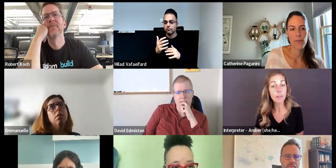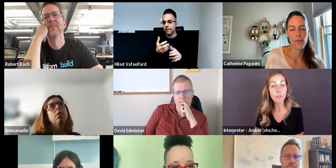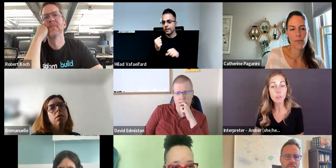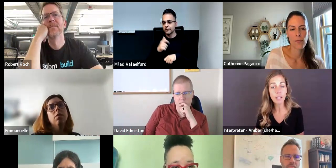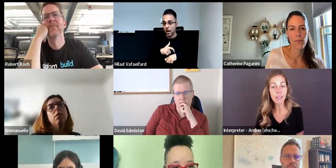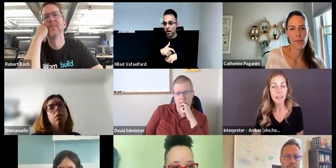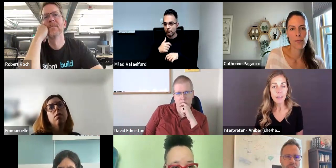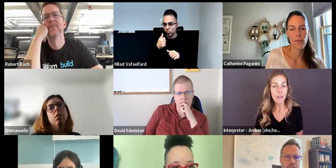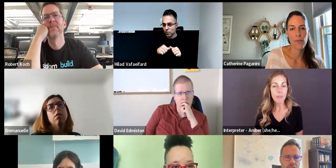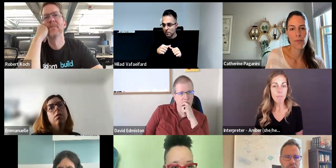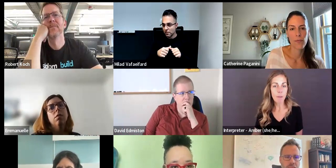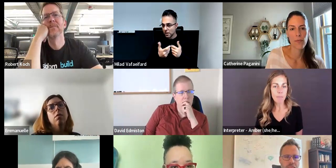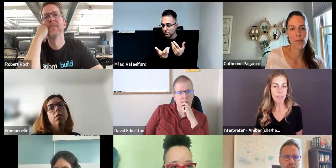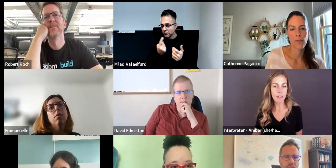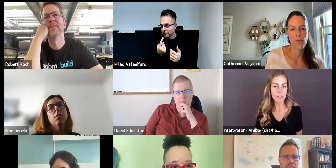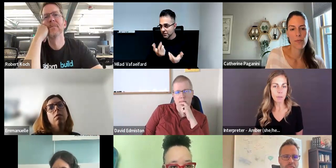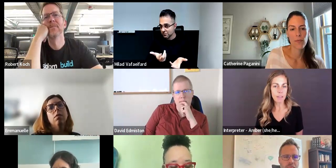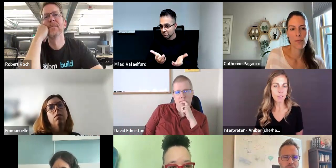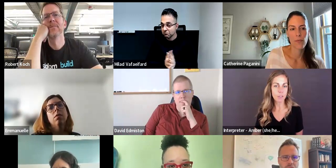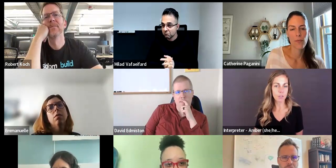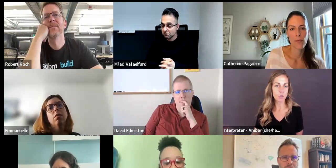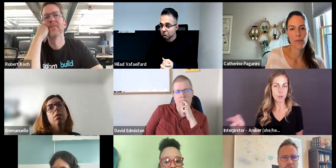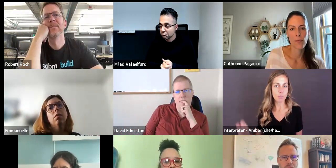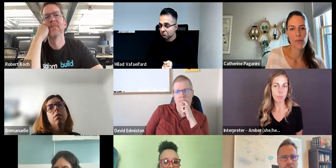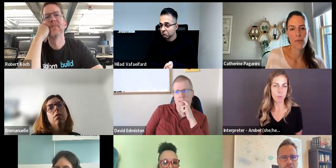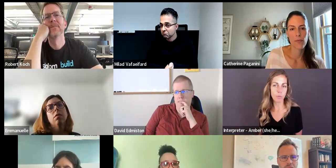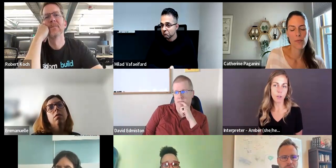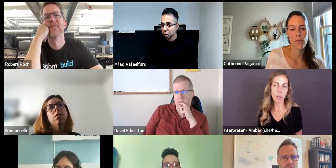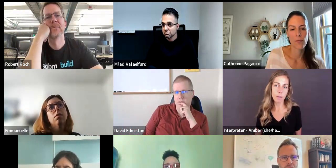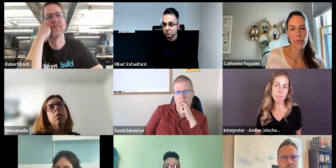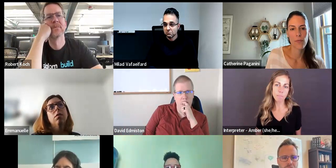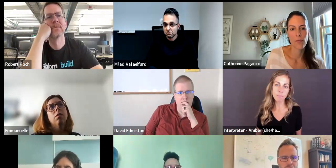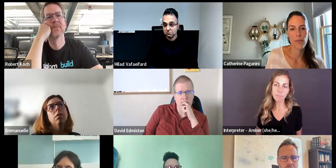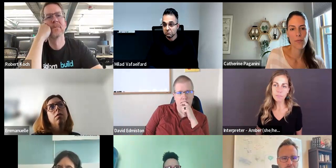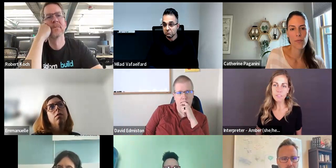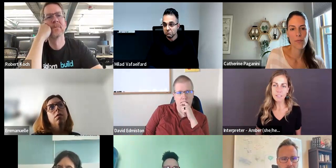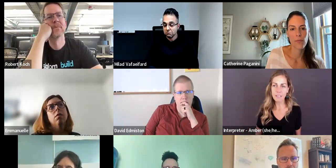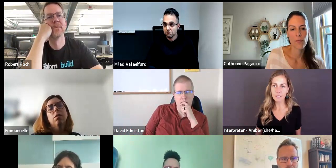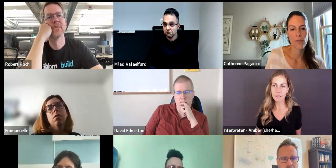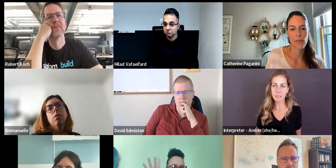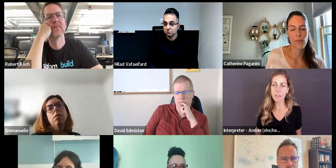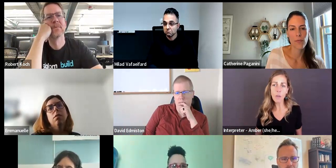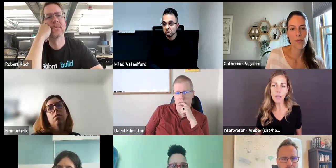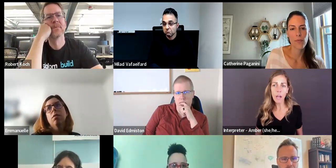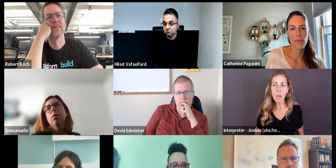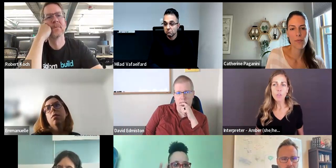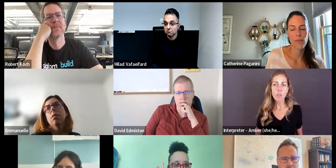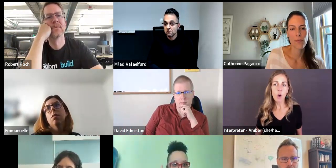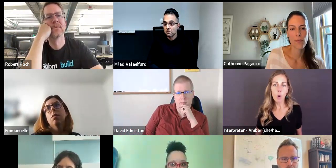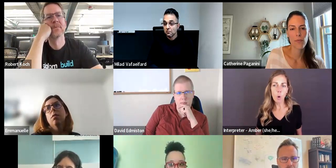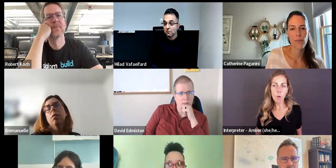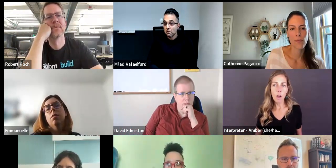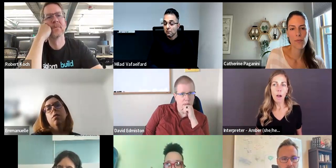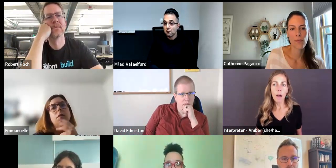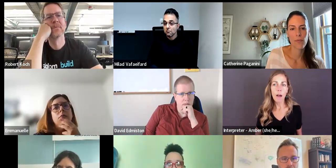categories potentially, that might make it a little bit easier to jump through the document. Destiny says, okay, so